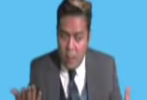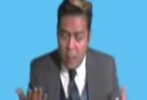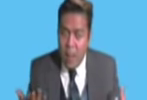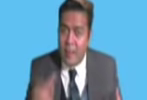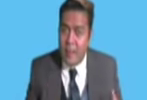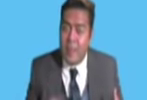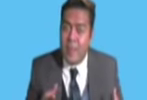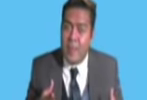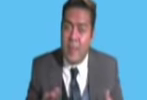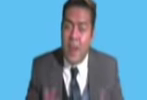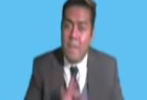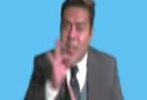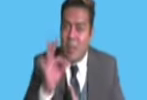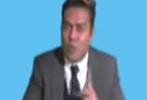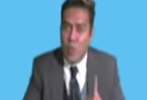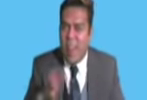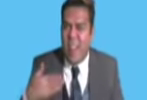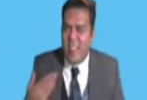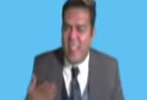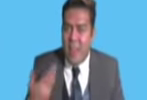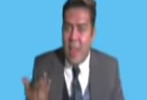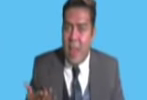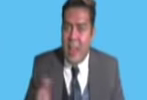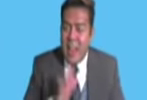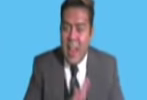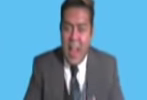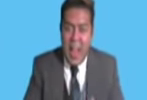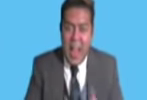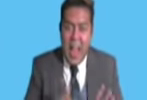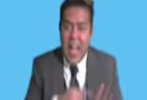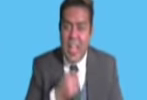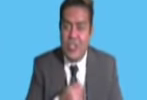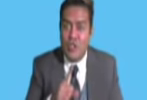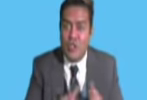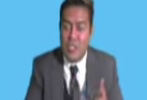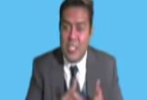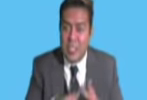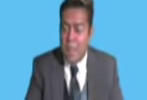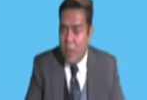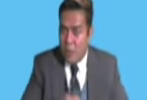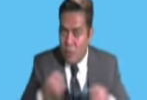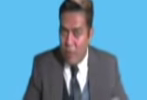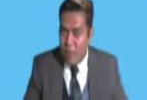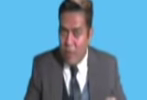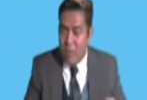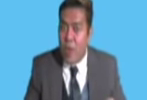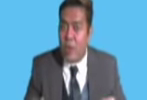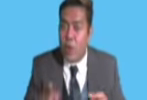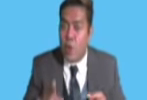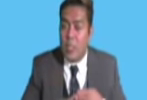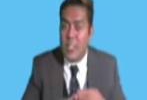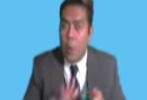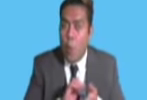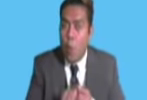the menstrual health and hygiene in primary schools for young girls by strengthening the UNICEF